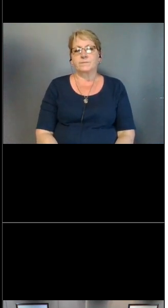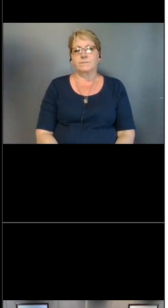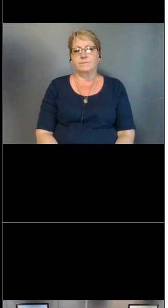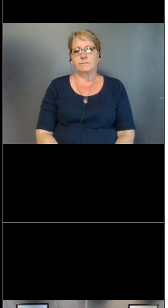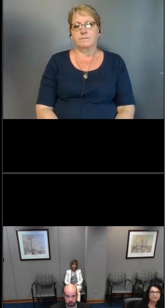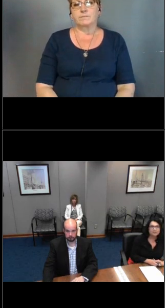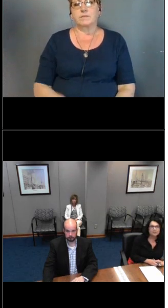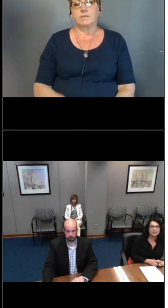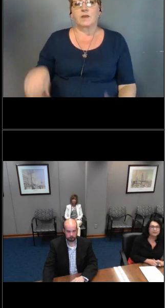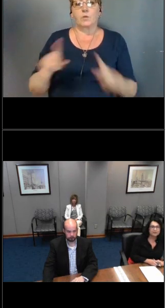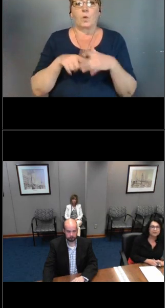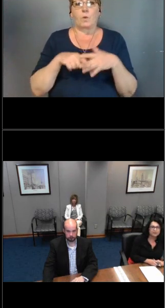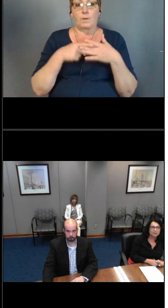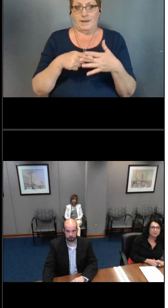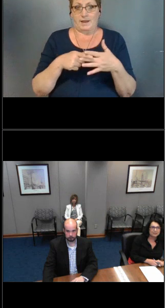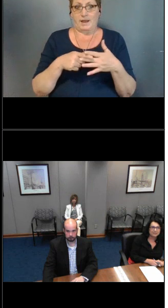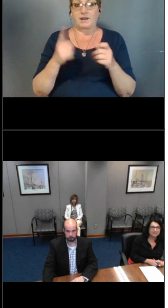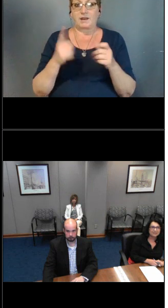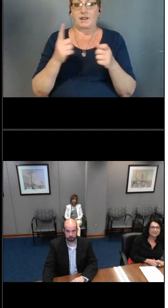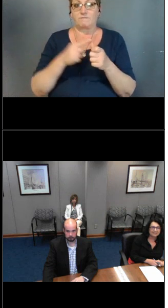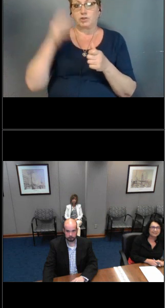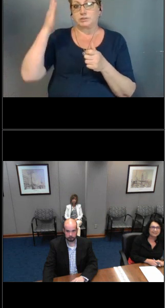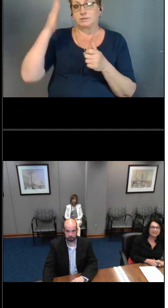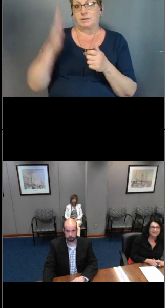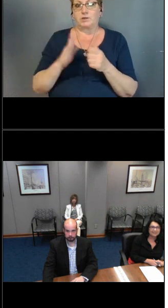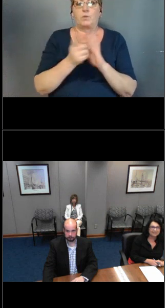We'll be getting to our first speaker in just a moment.